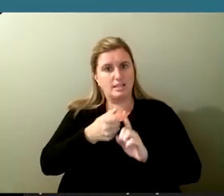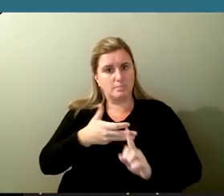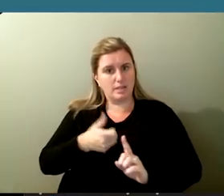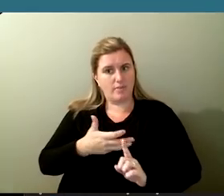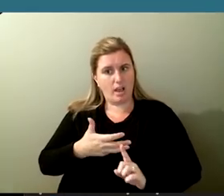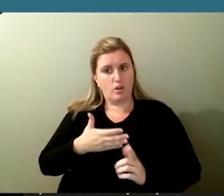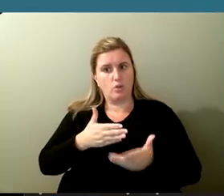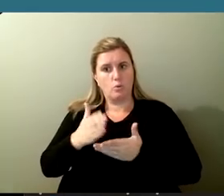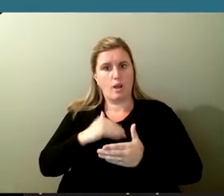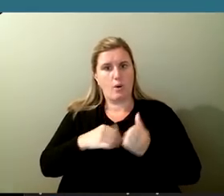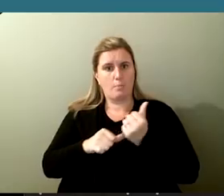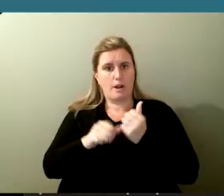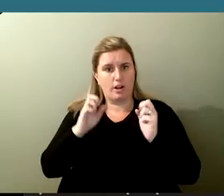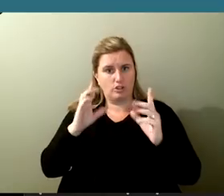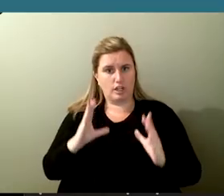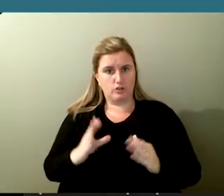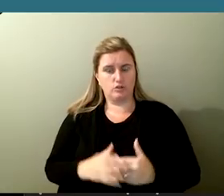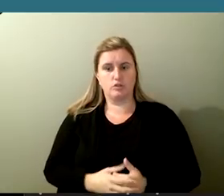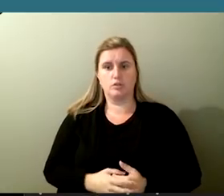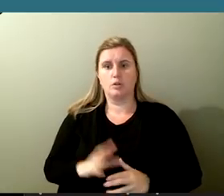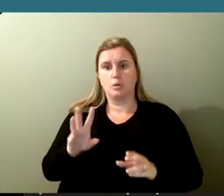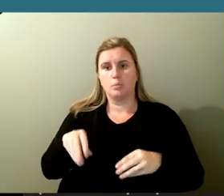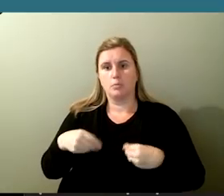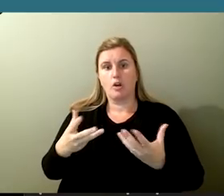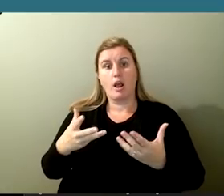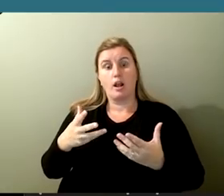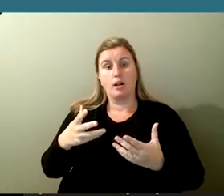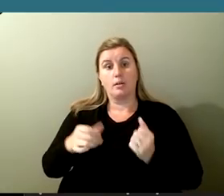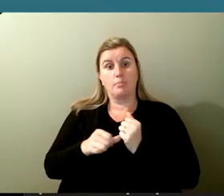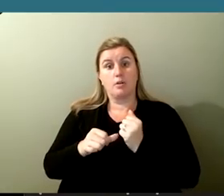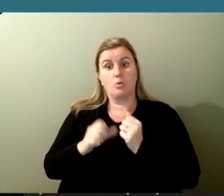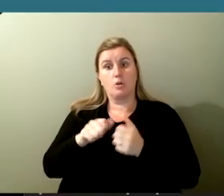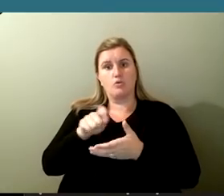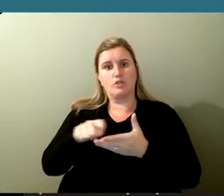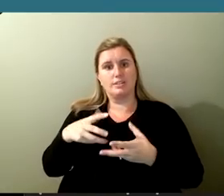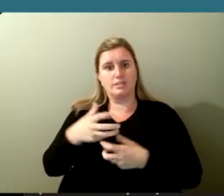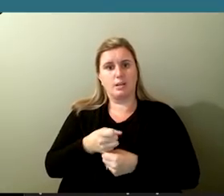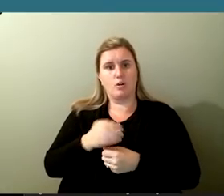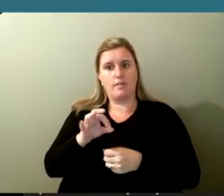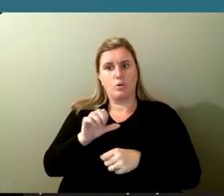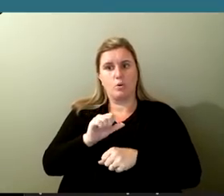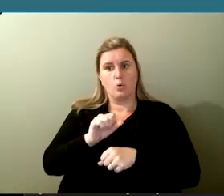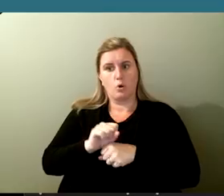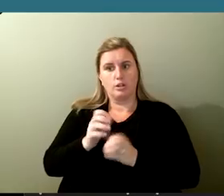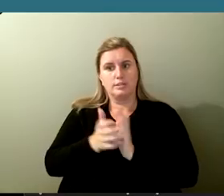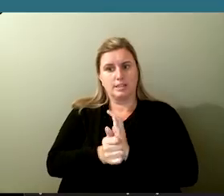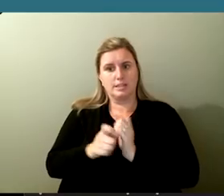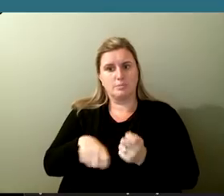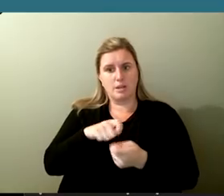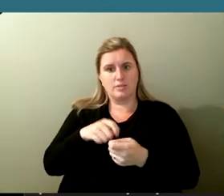to our paraeducators. Provide our paraeducators with written summaries of work skills specified